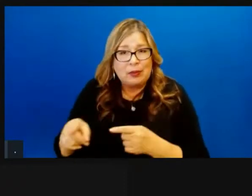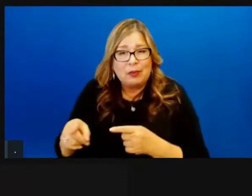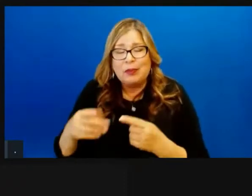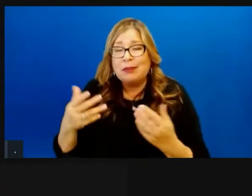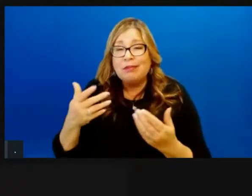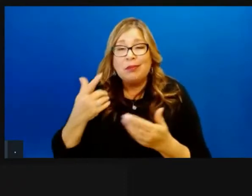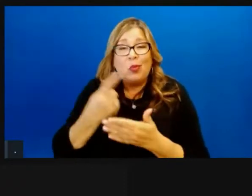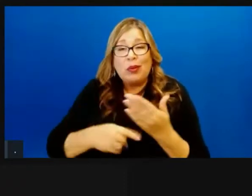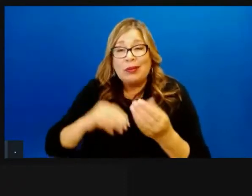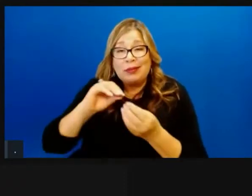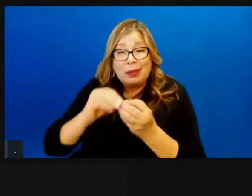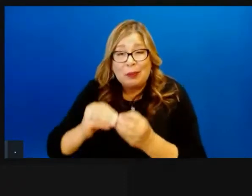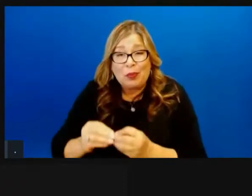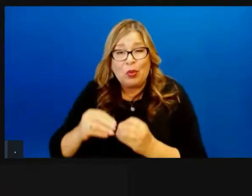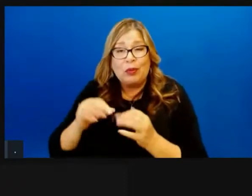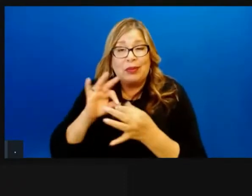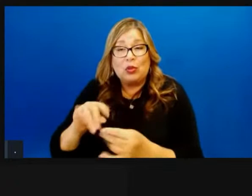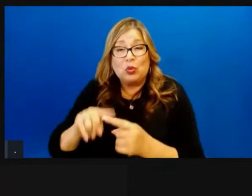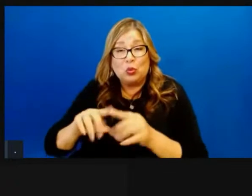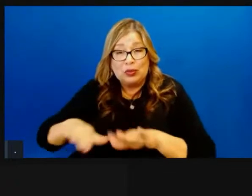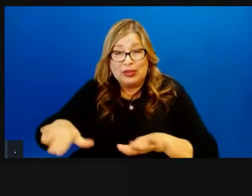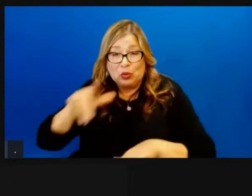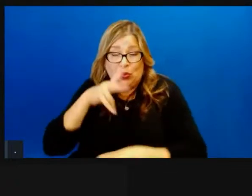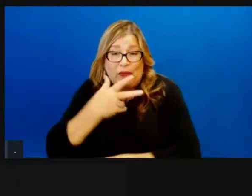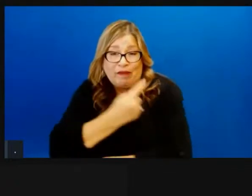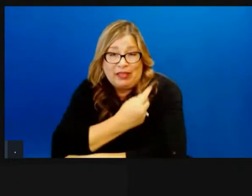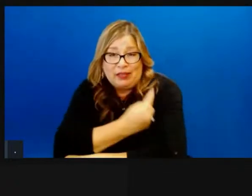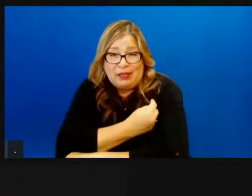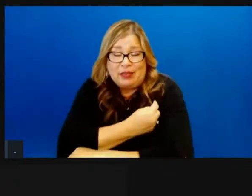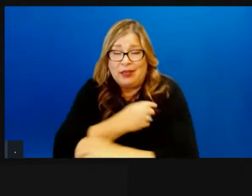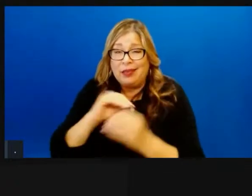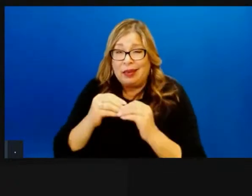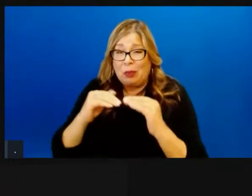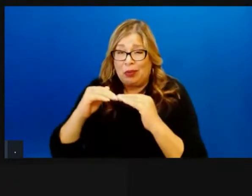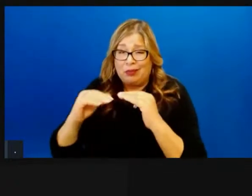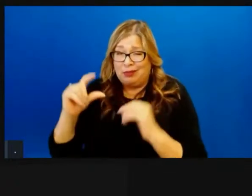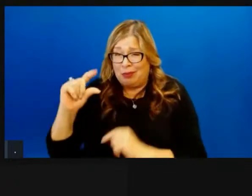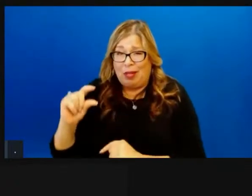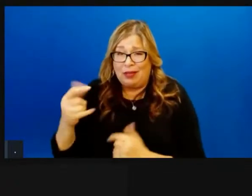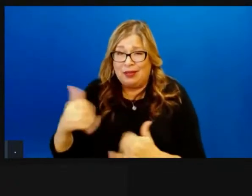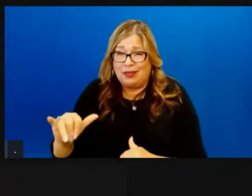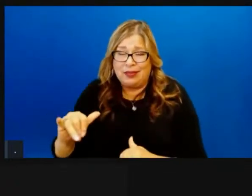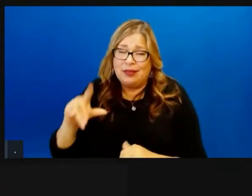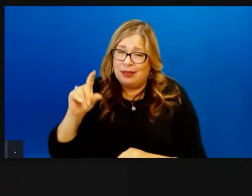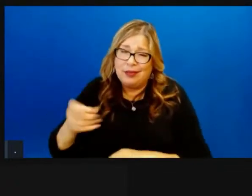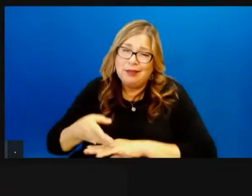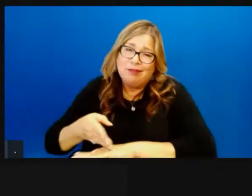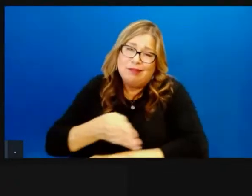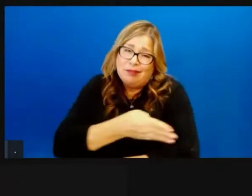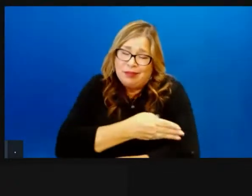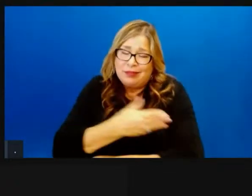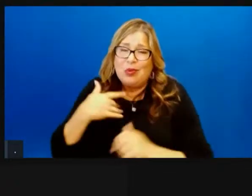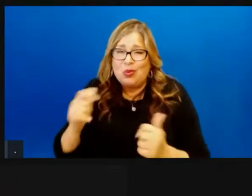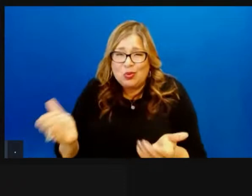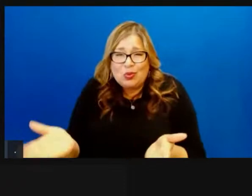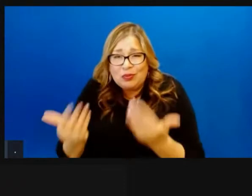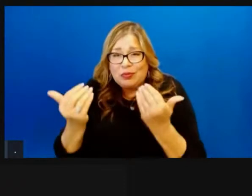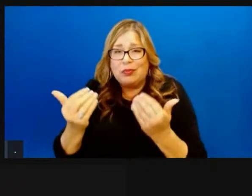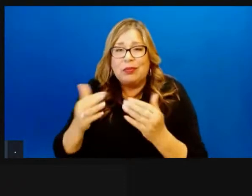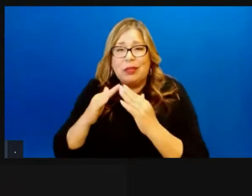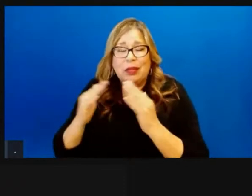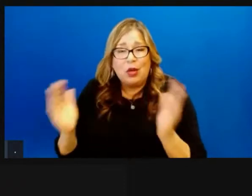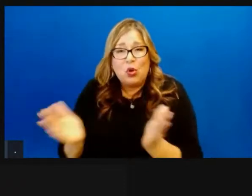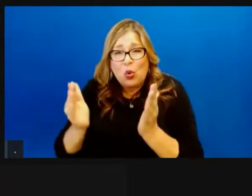we have a long way to go, and to work with families and communities to get that number up. It is one of the most